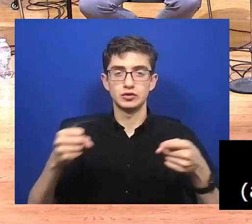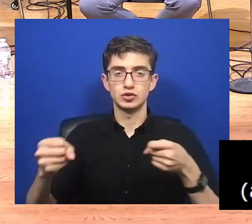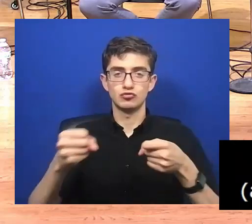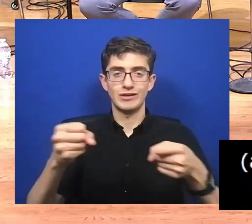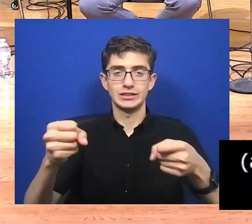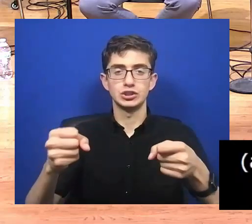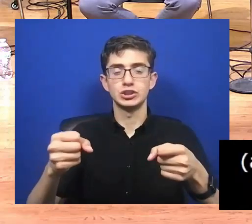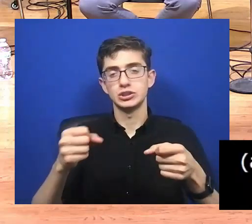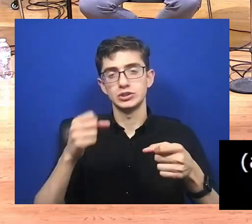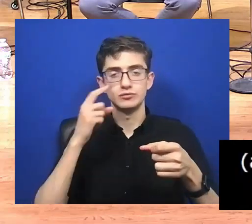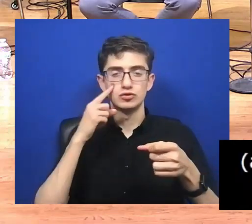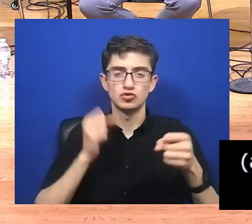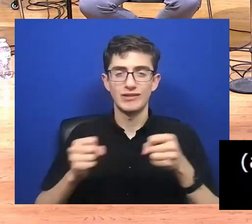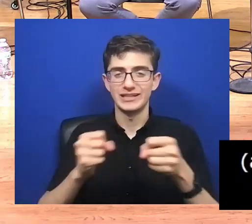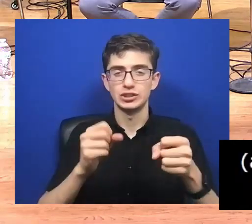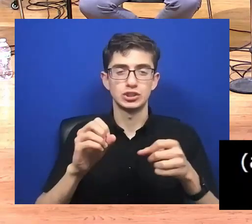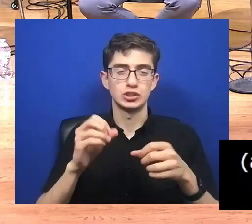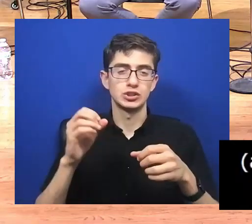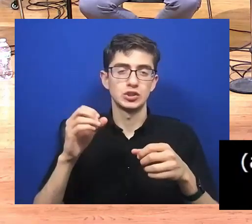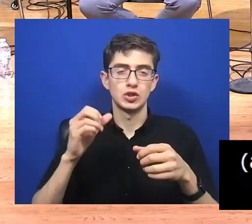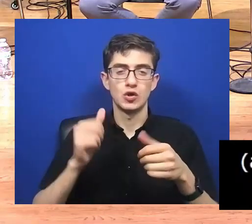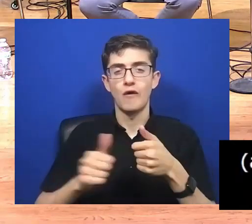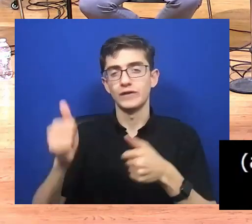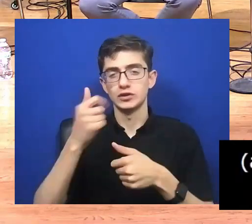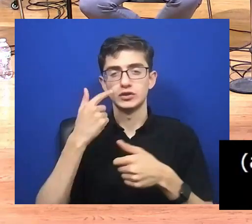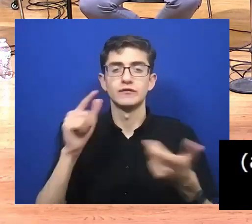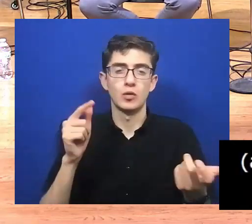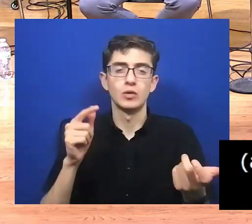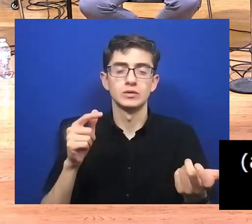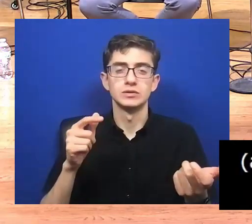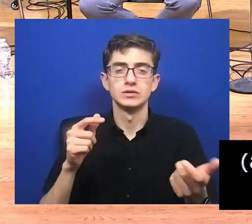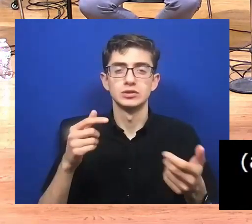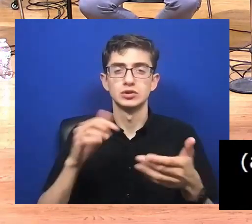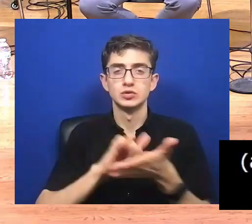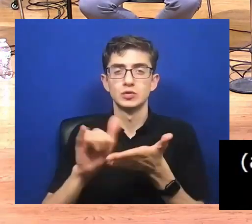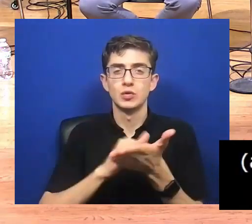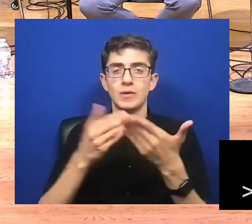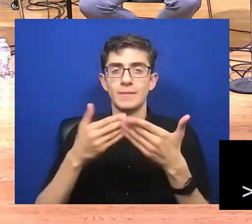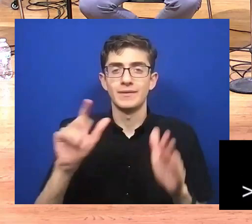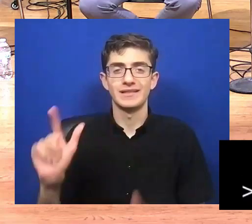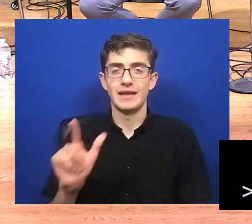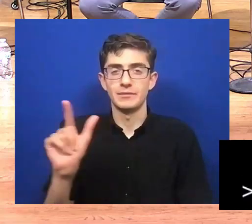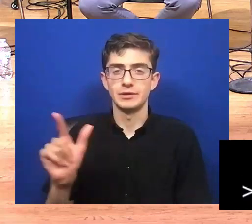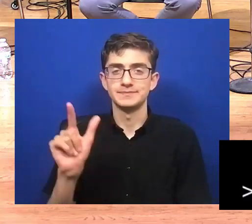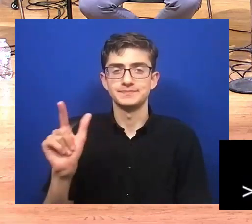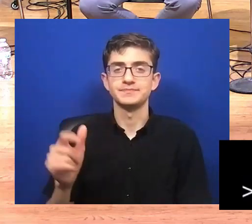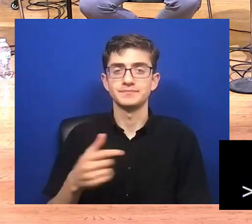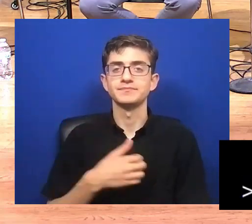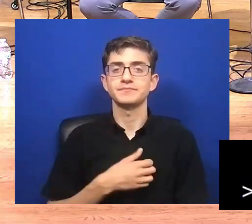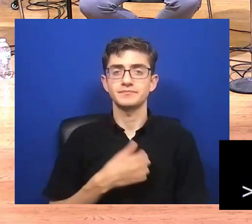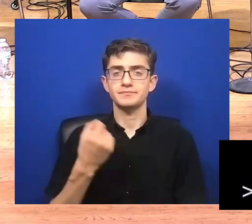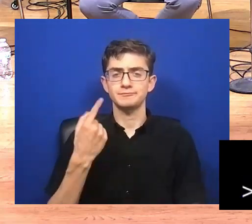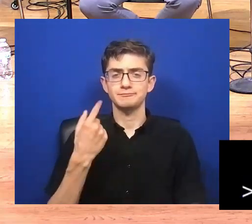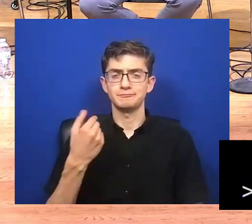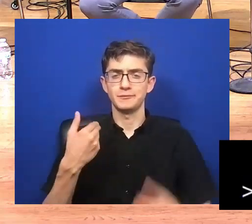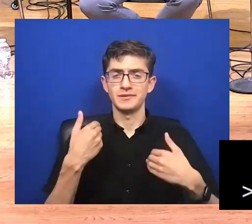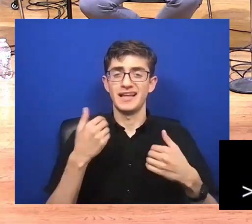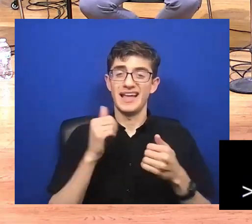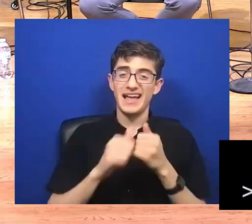Library has 62 locations in the borough. Every neighborhood in Brooklyn has a public library